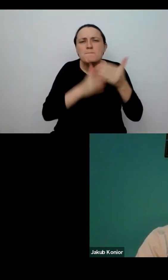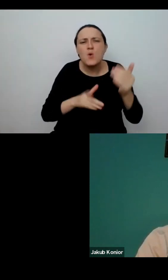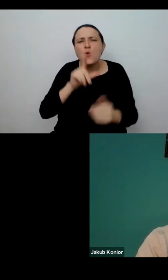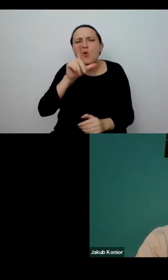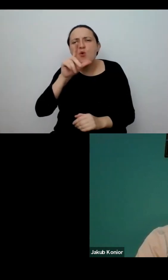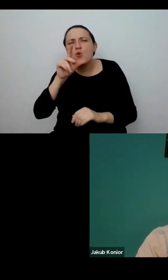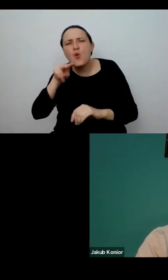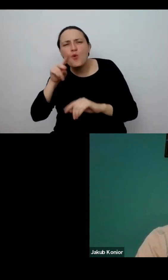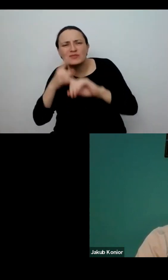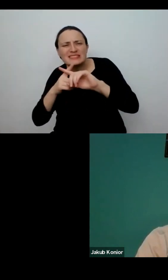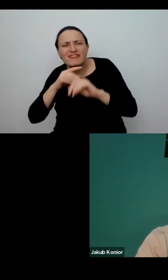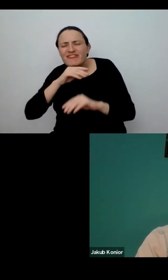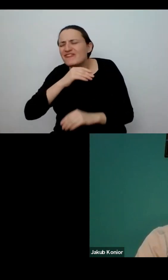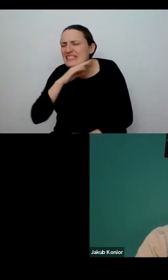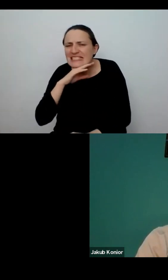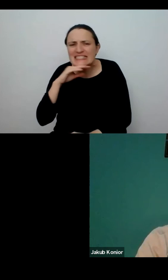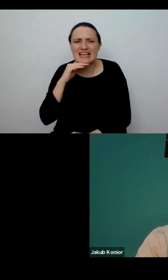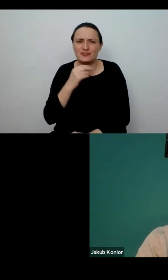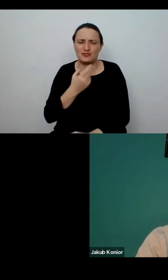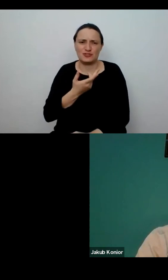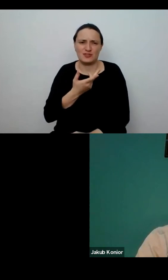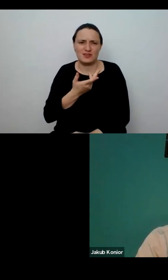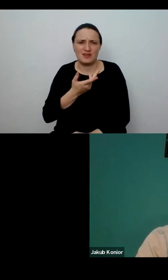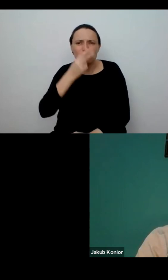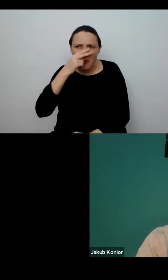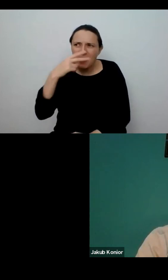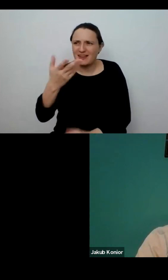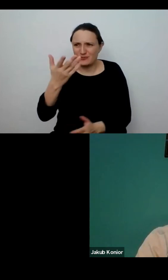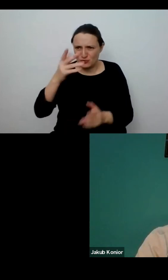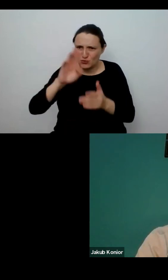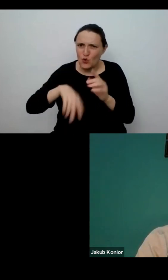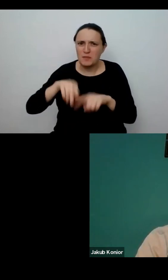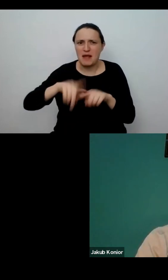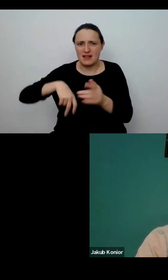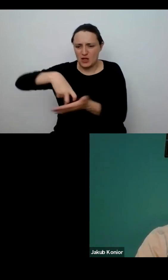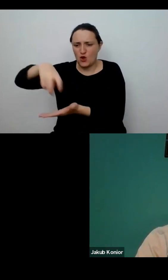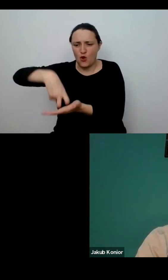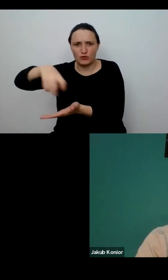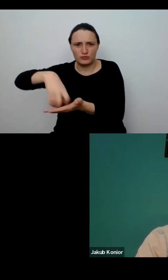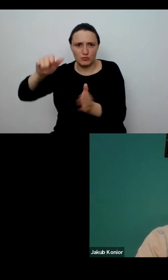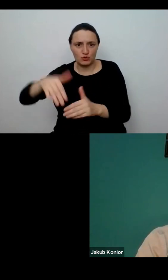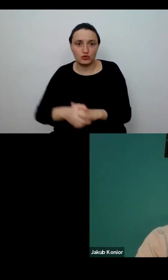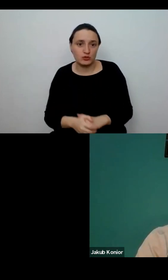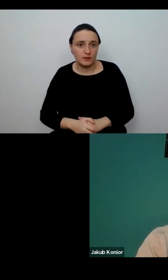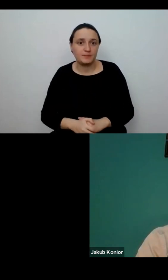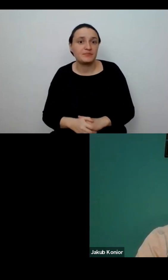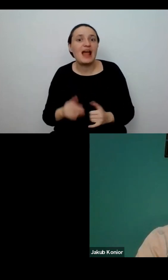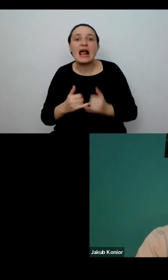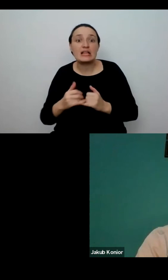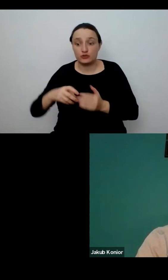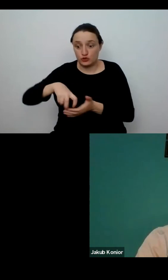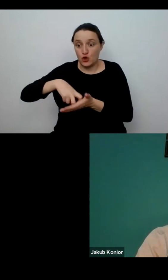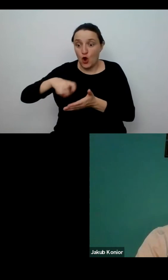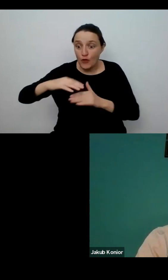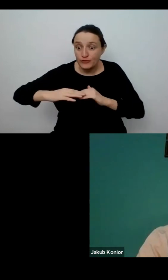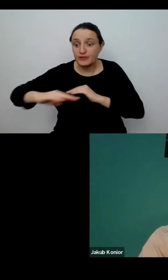the pavement. And also, if the pavement is a bit brighter, you know, it's not black, we need even